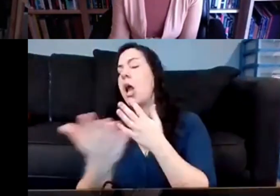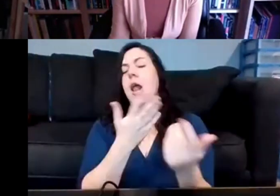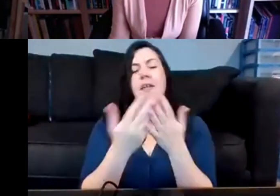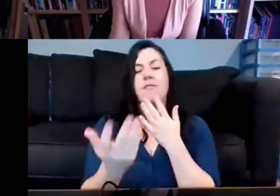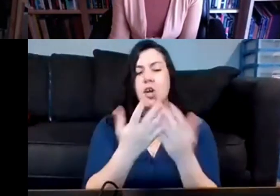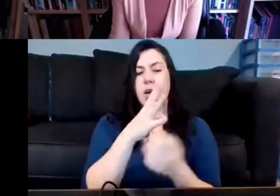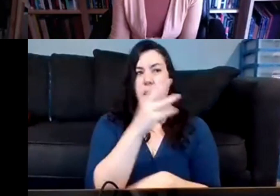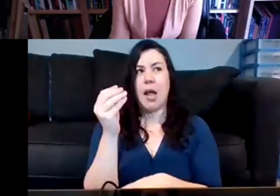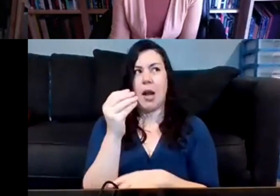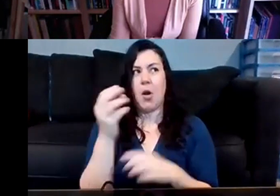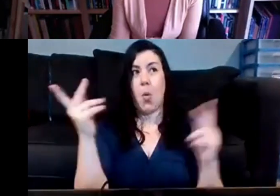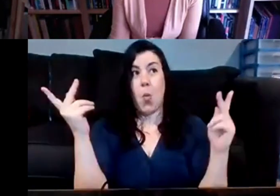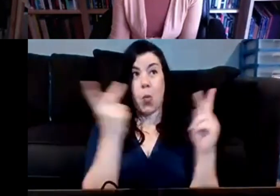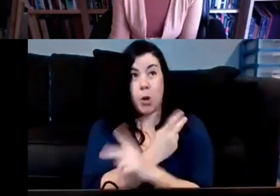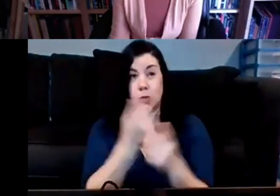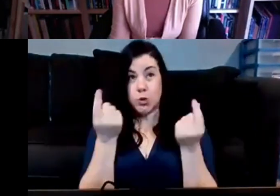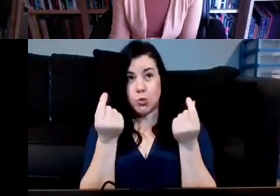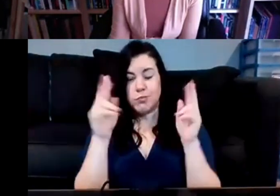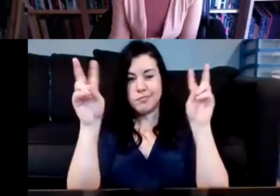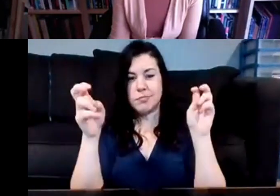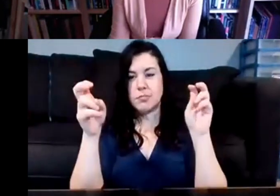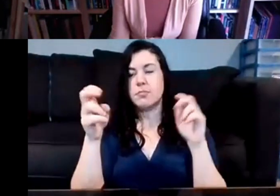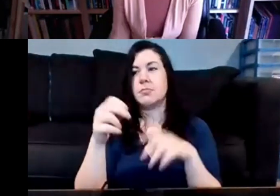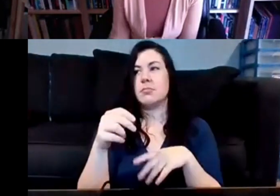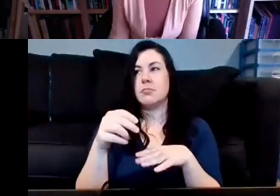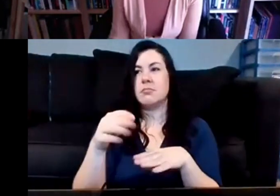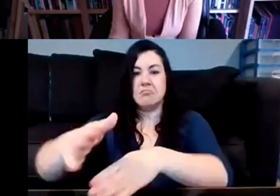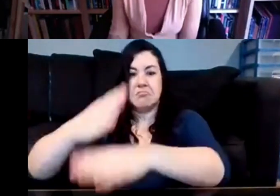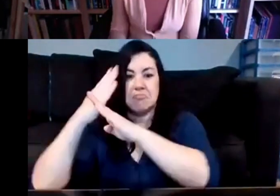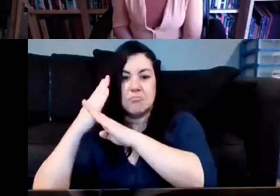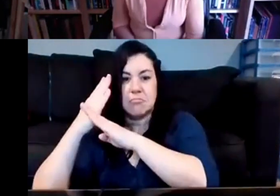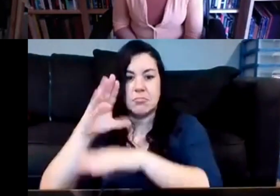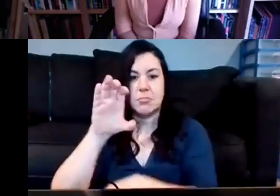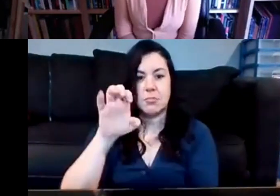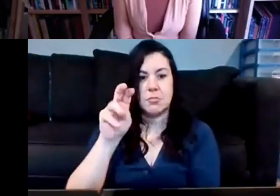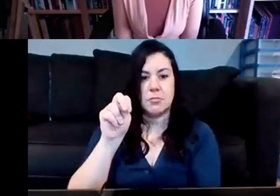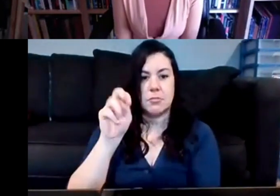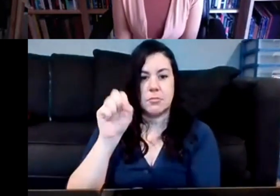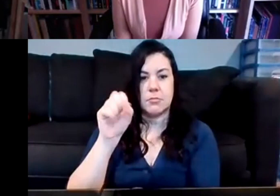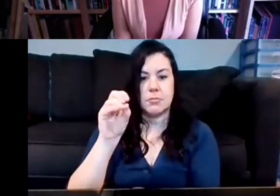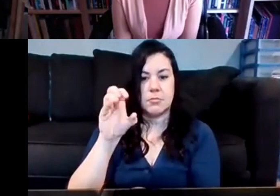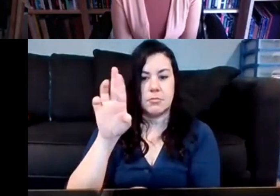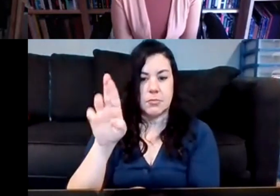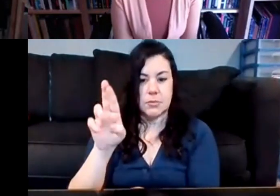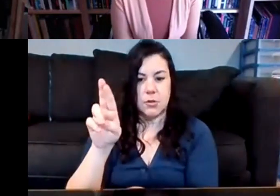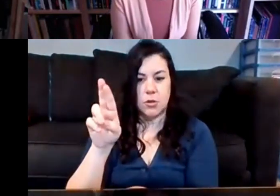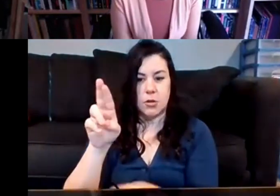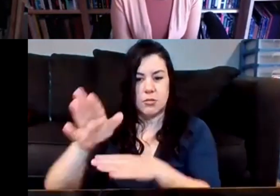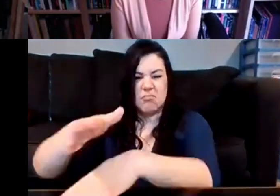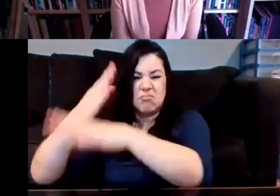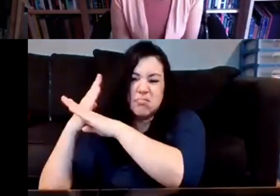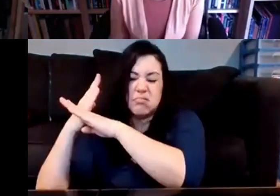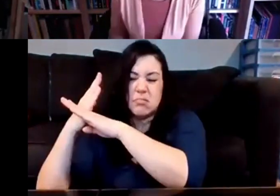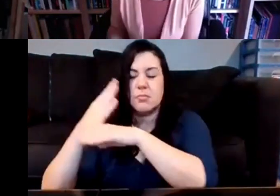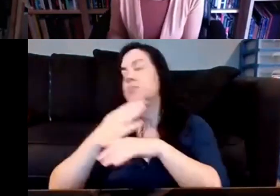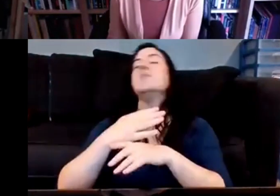kind of paradigm is to censor someone. That becomes the whole discussion. And there is no focus on, really, like I was saying, with that expression that Hartman